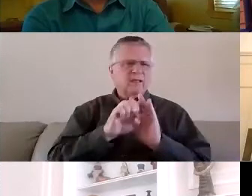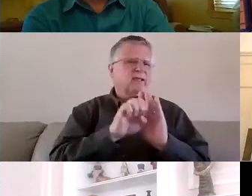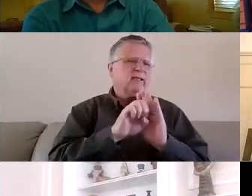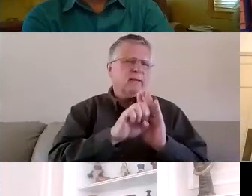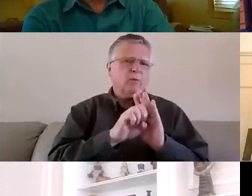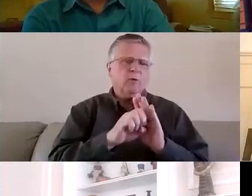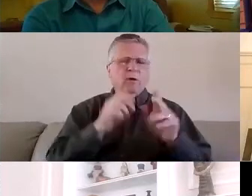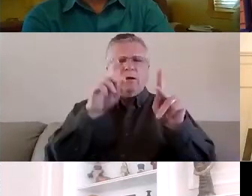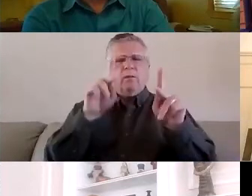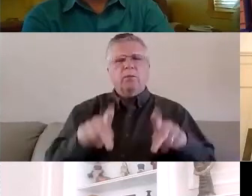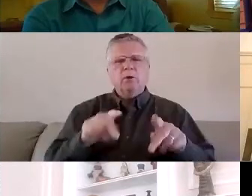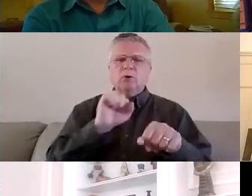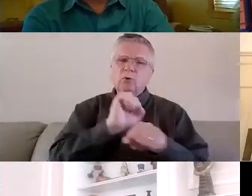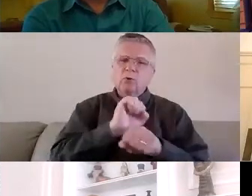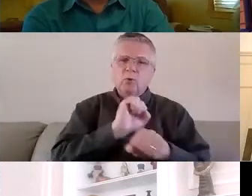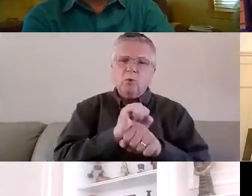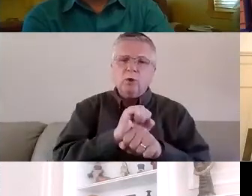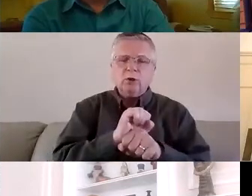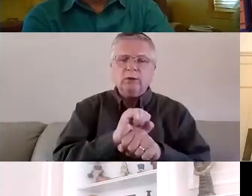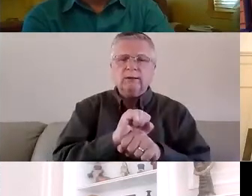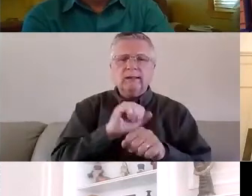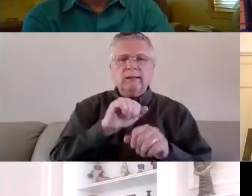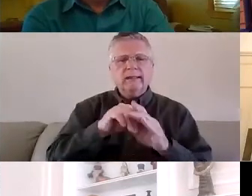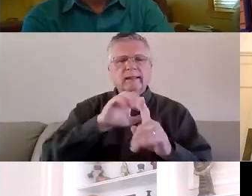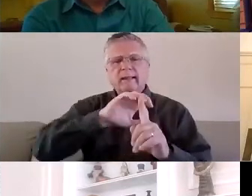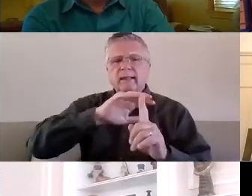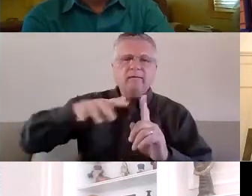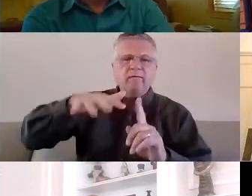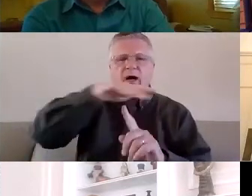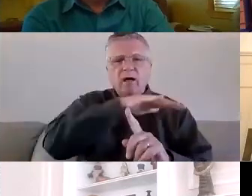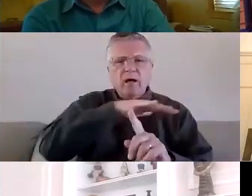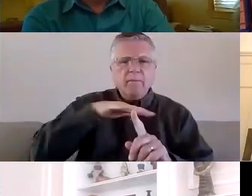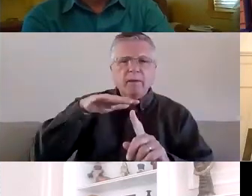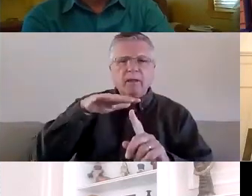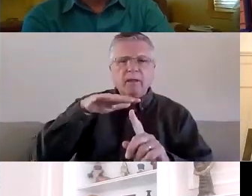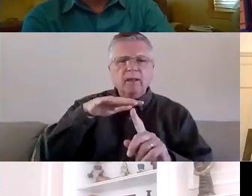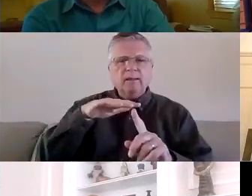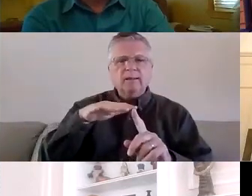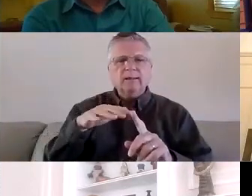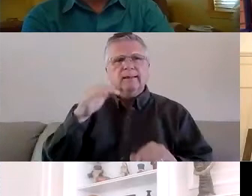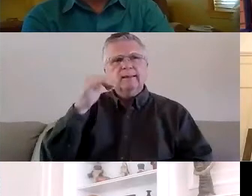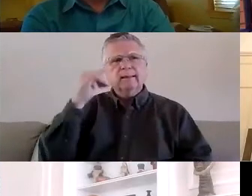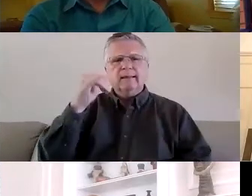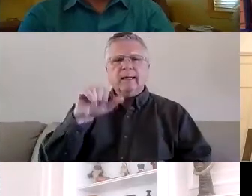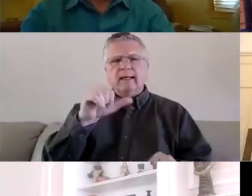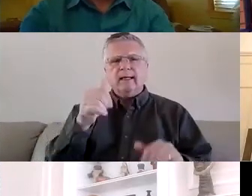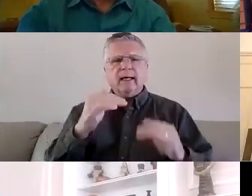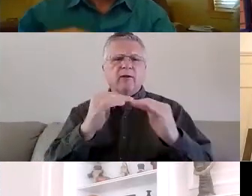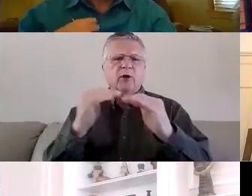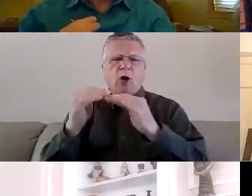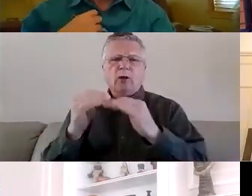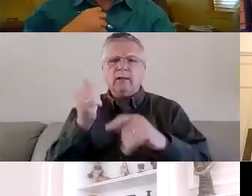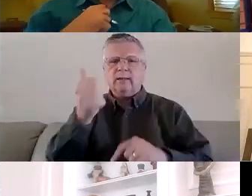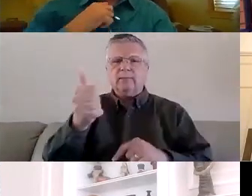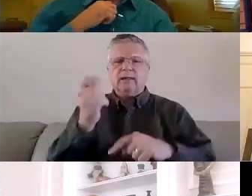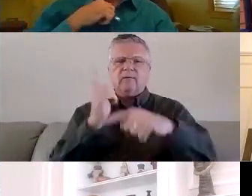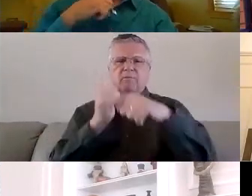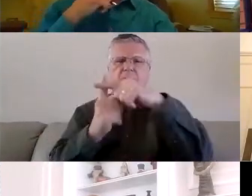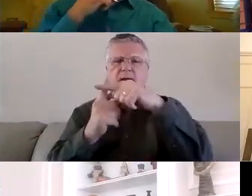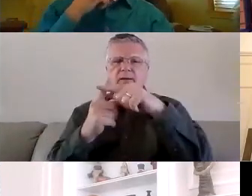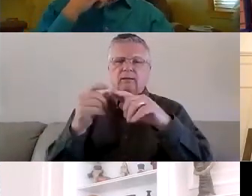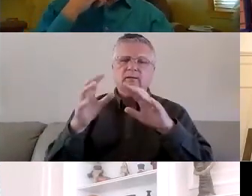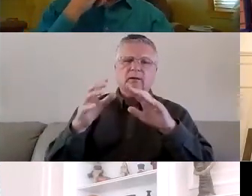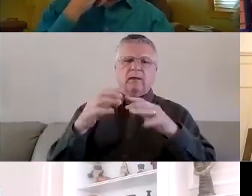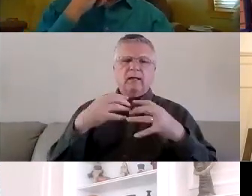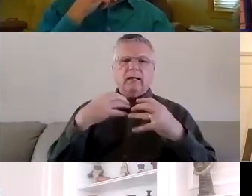works in an environment, another colleague has tested positive, the health department or their employer has